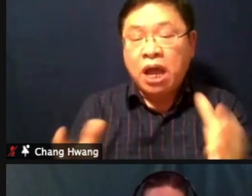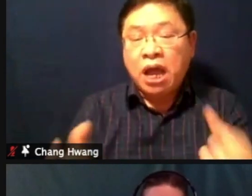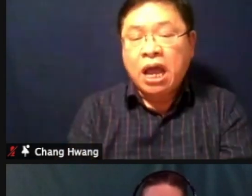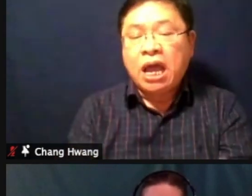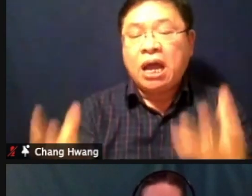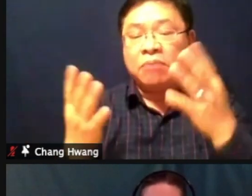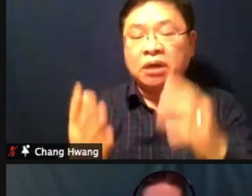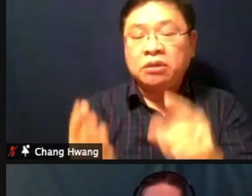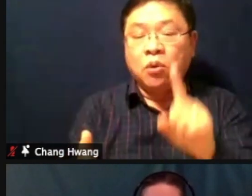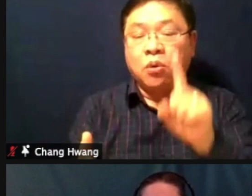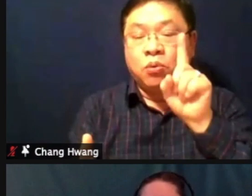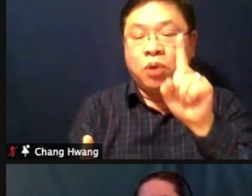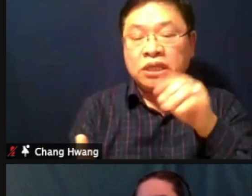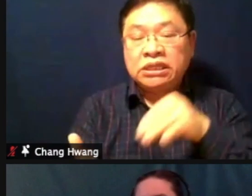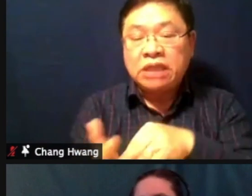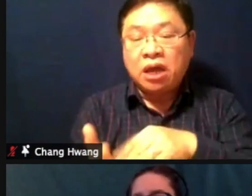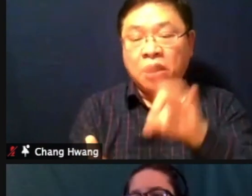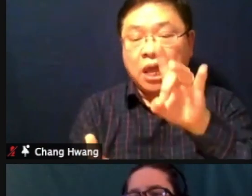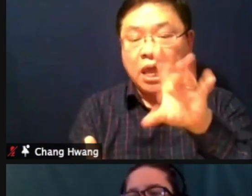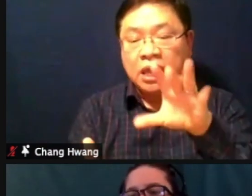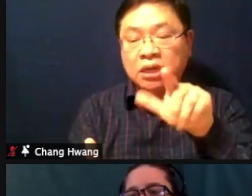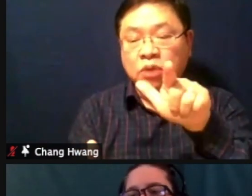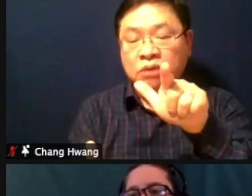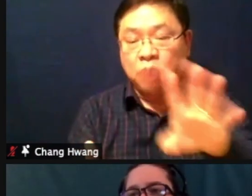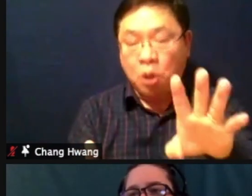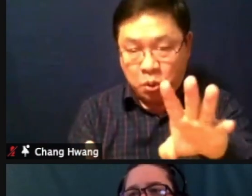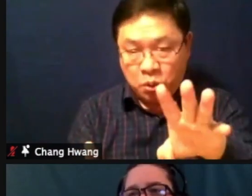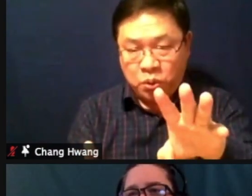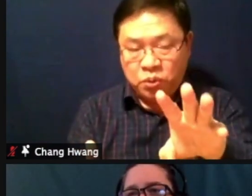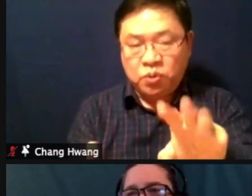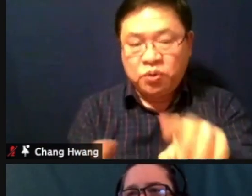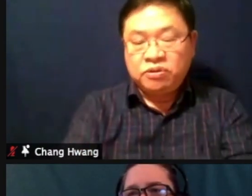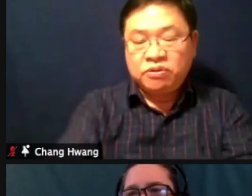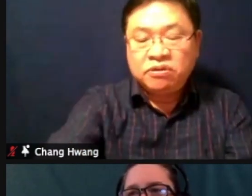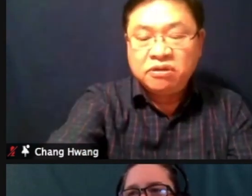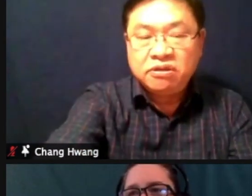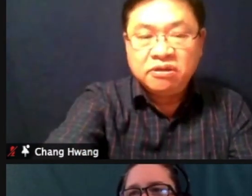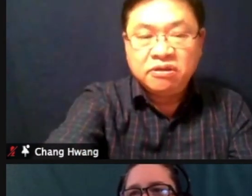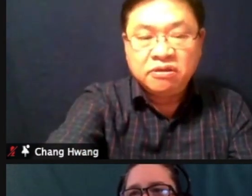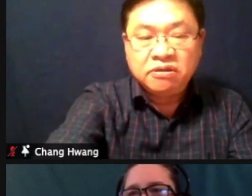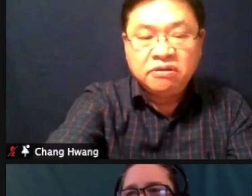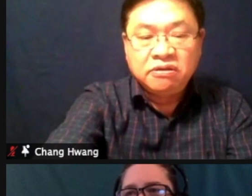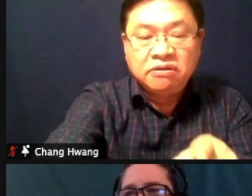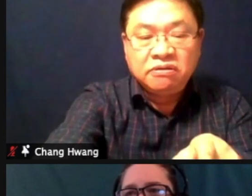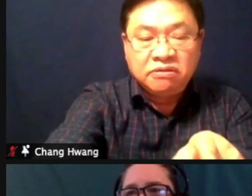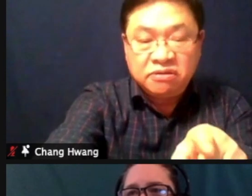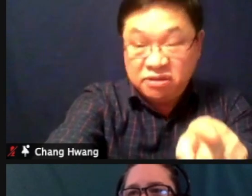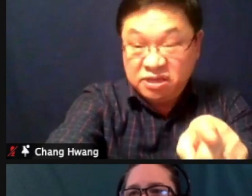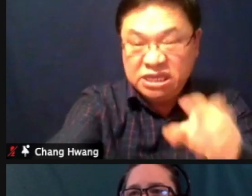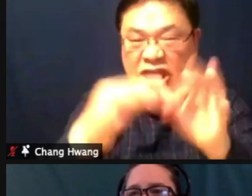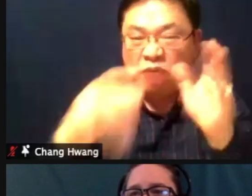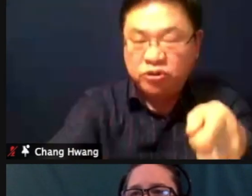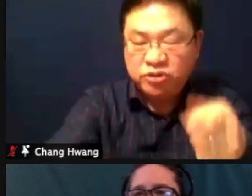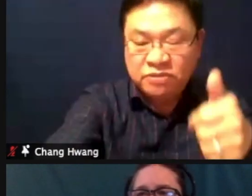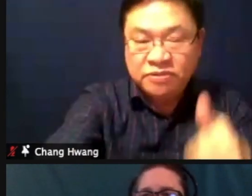Now with that source, you also might wonder how many KSL interpreters there are, and they found there was